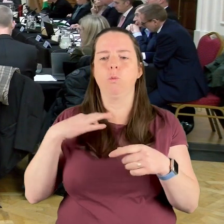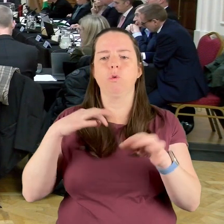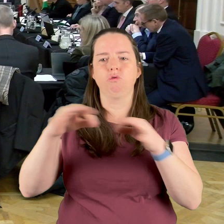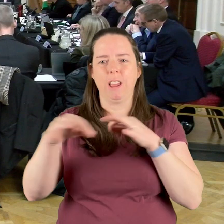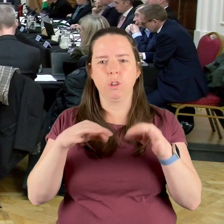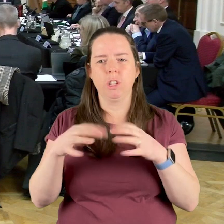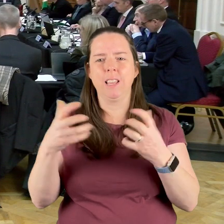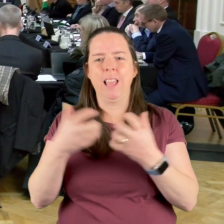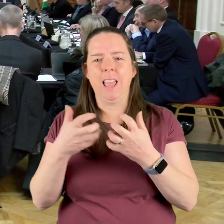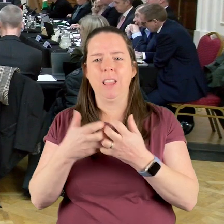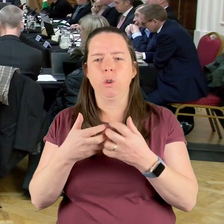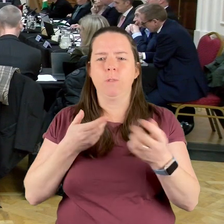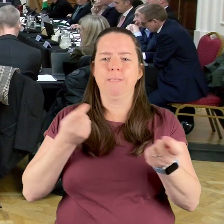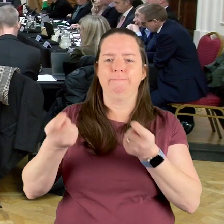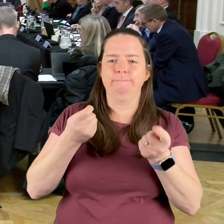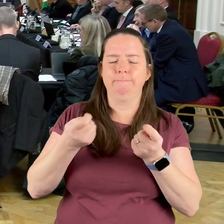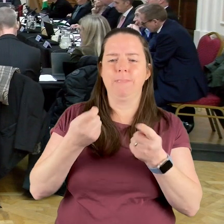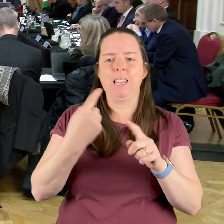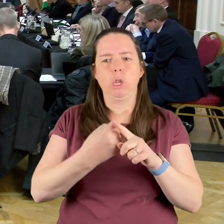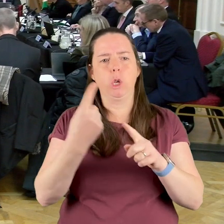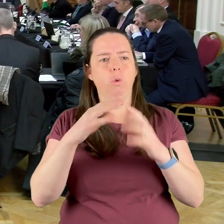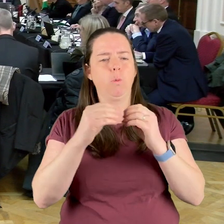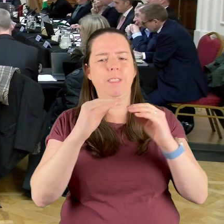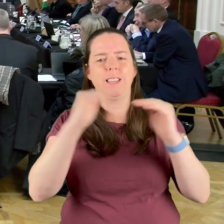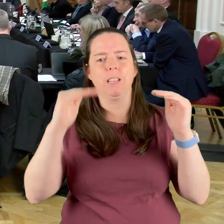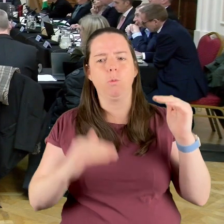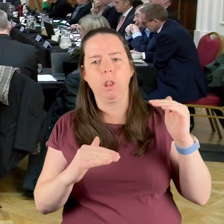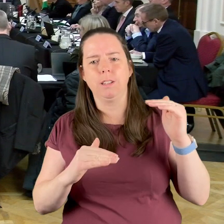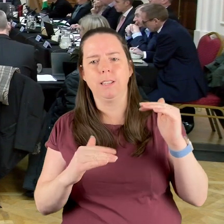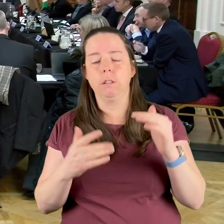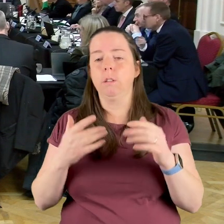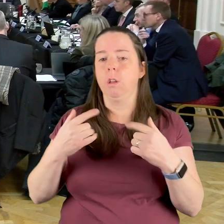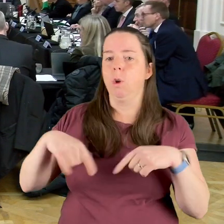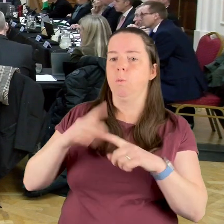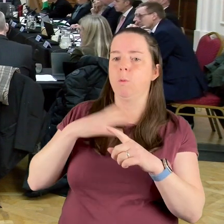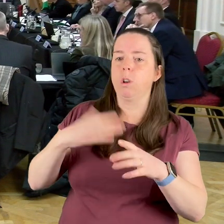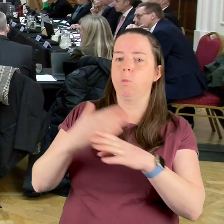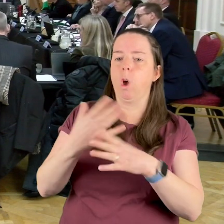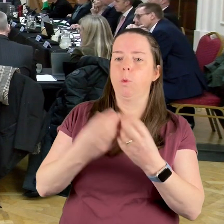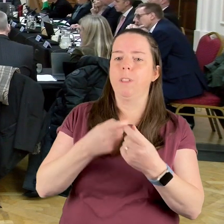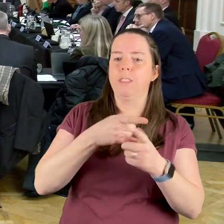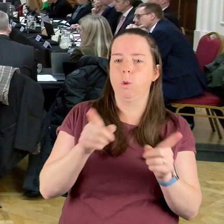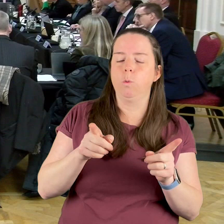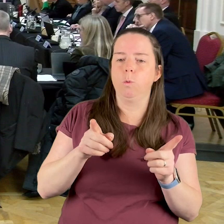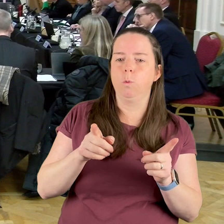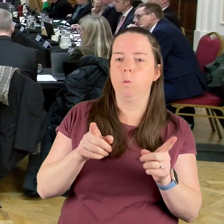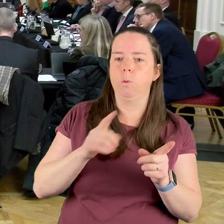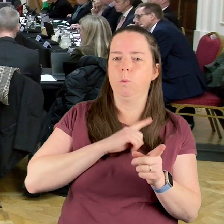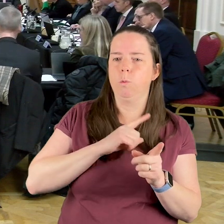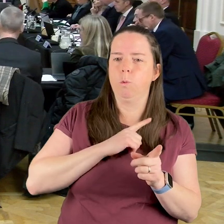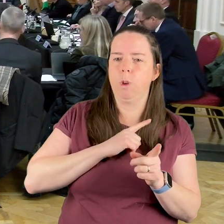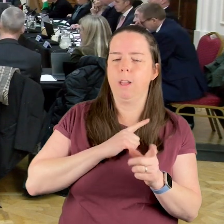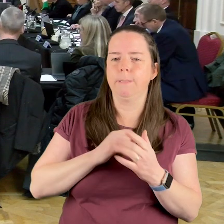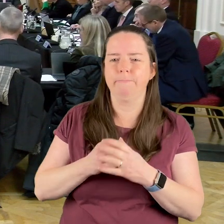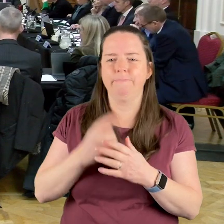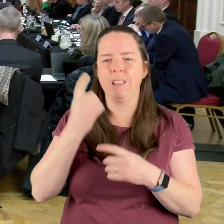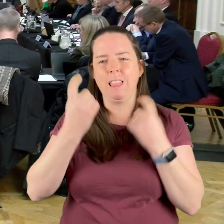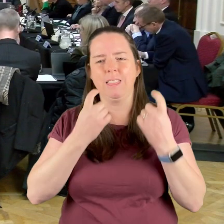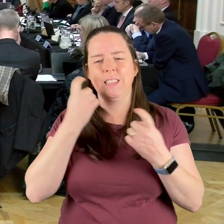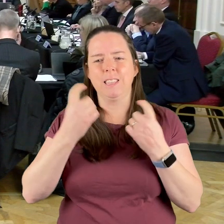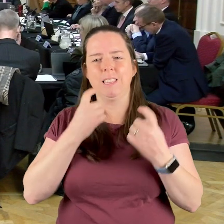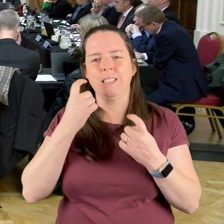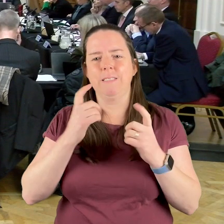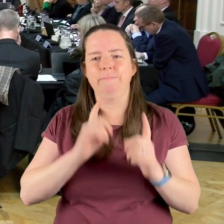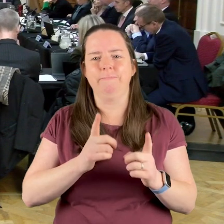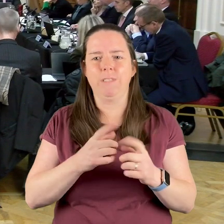it. We want a clinical strategy. How do we deal in acute with inequalities? We want to work